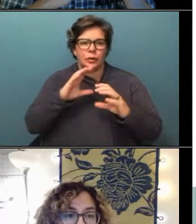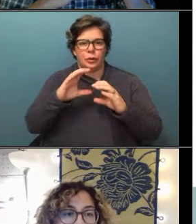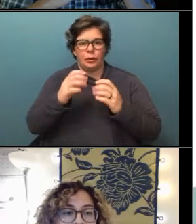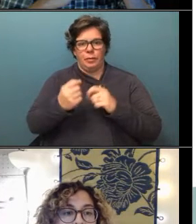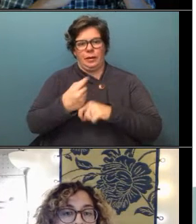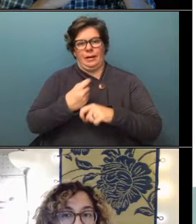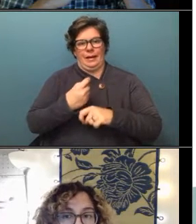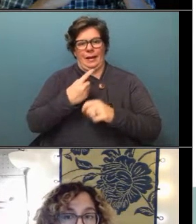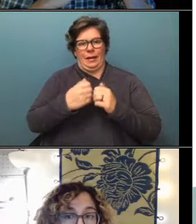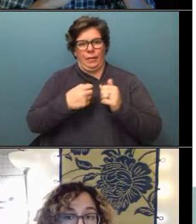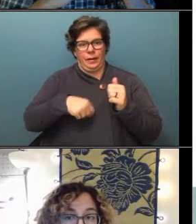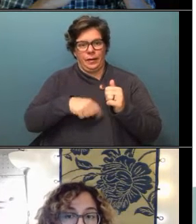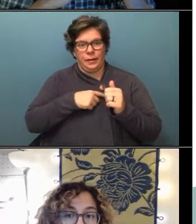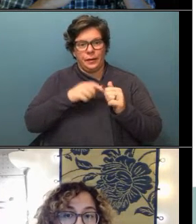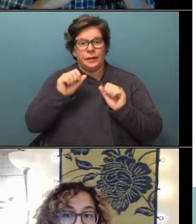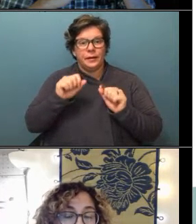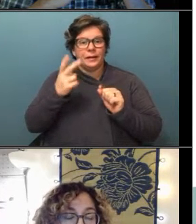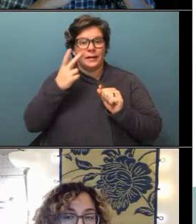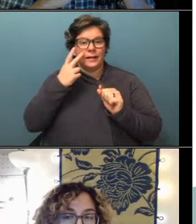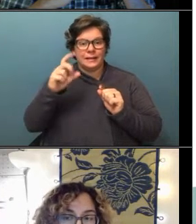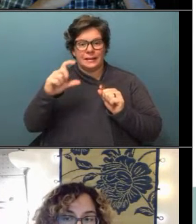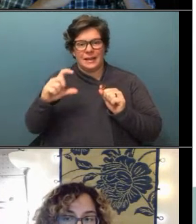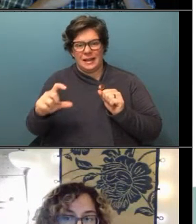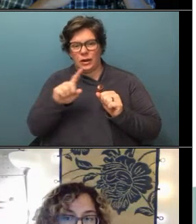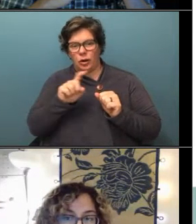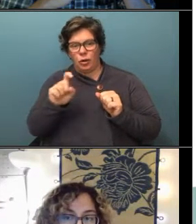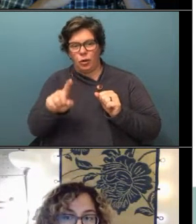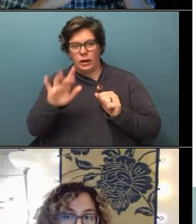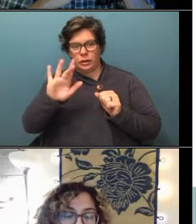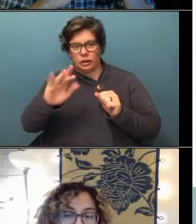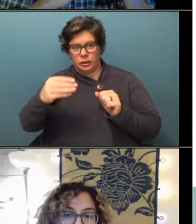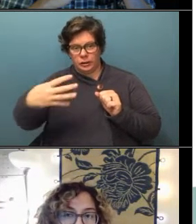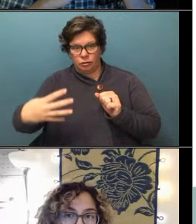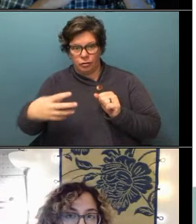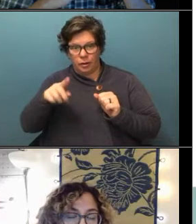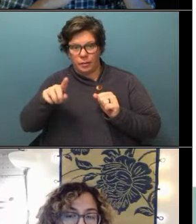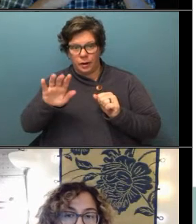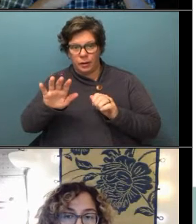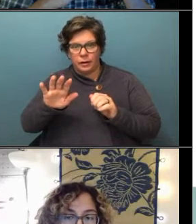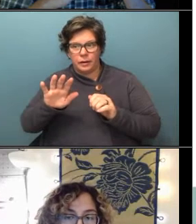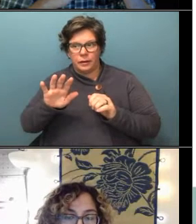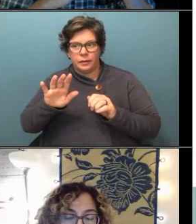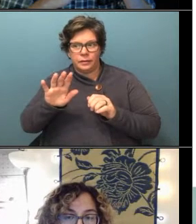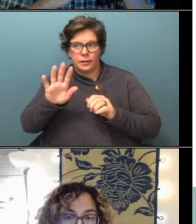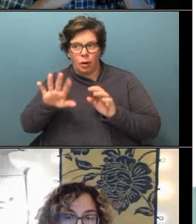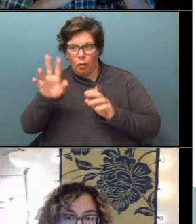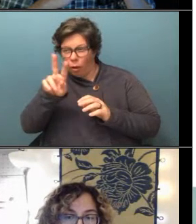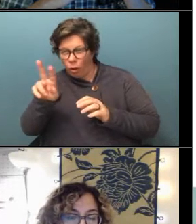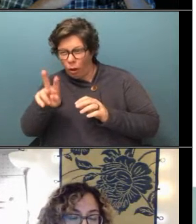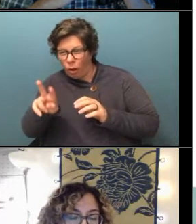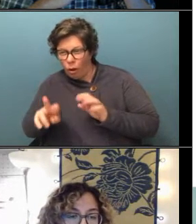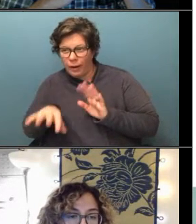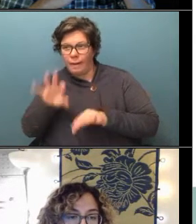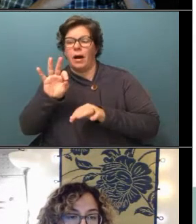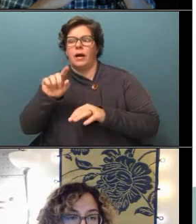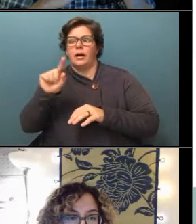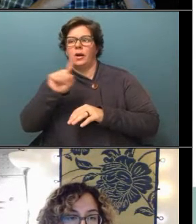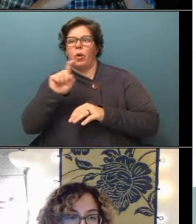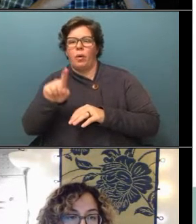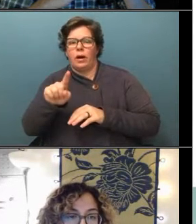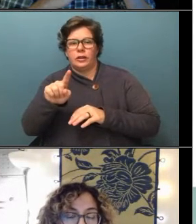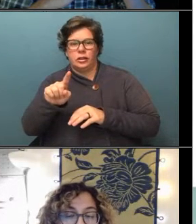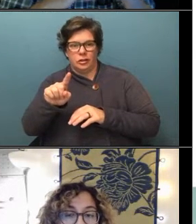us. You'll find a questions drop-down box, so go ahead and try to locate that right now. Again, it's the